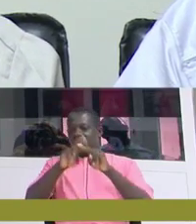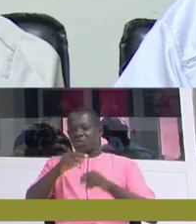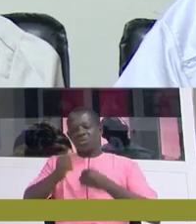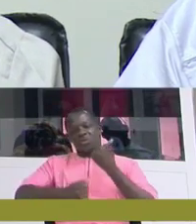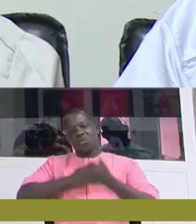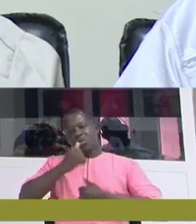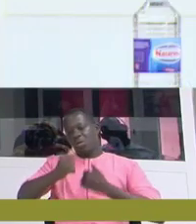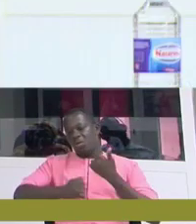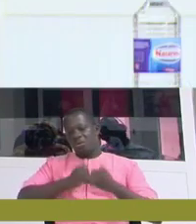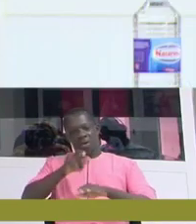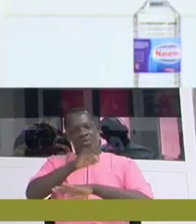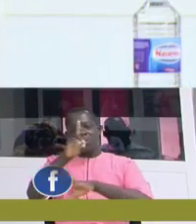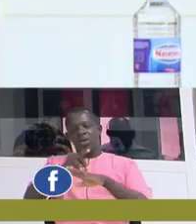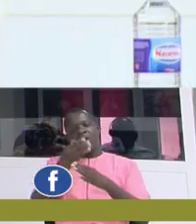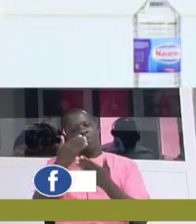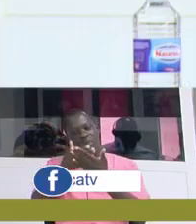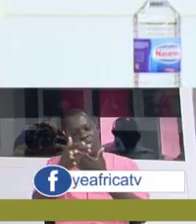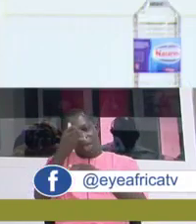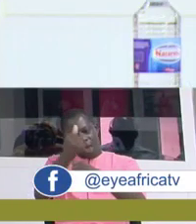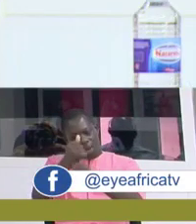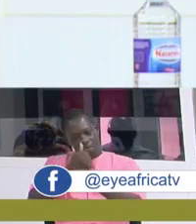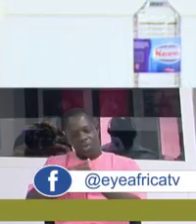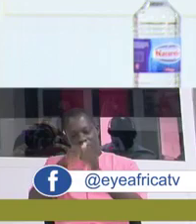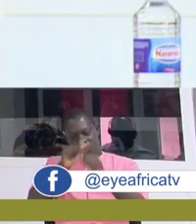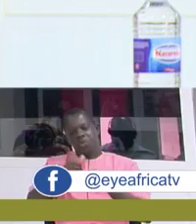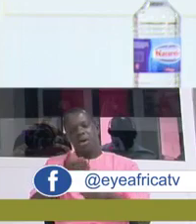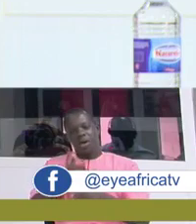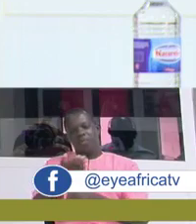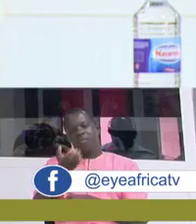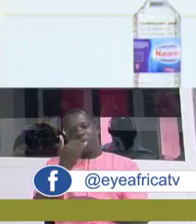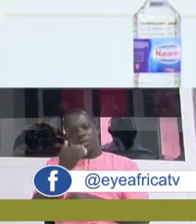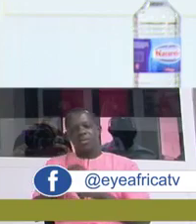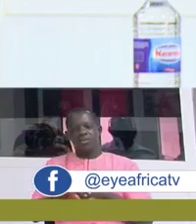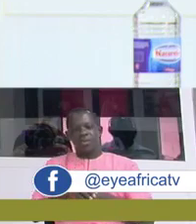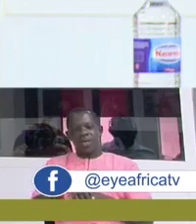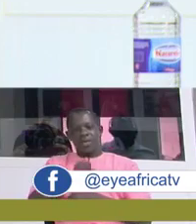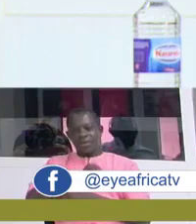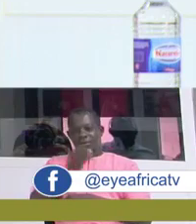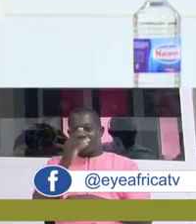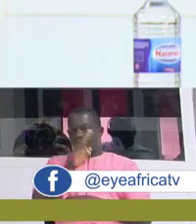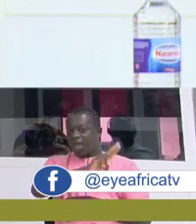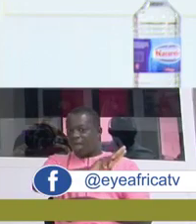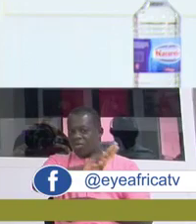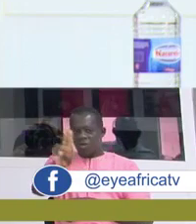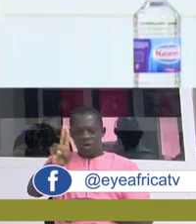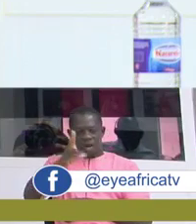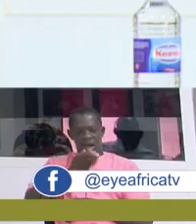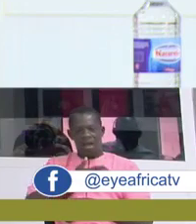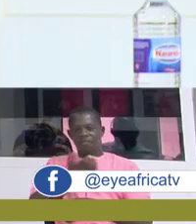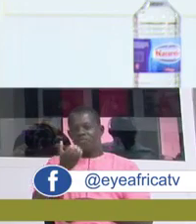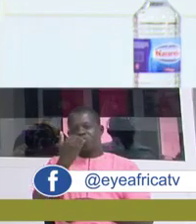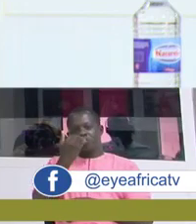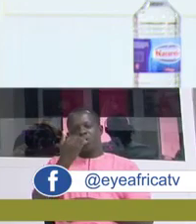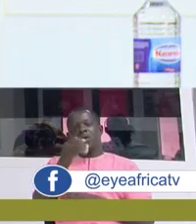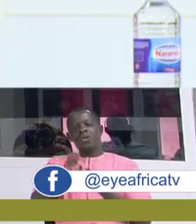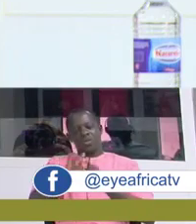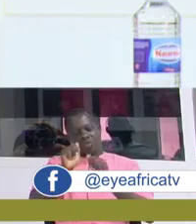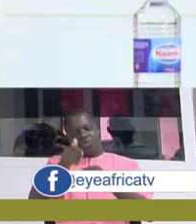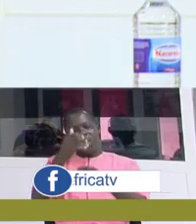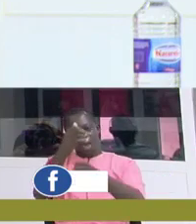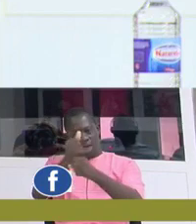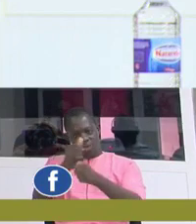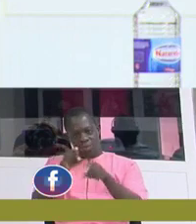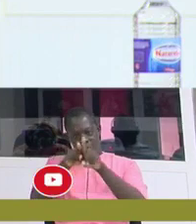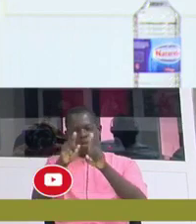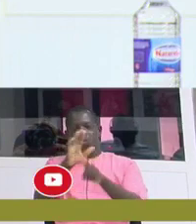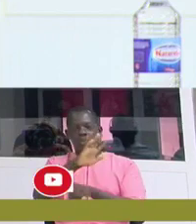suffering. Ma ko inga domoroke. Help me so that I'll eat. Akonya domorote jang saindeng. He said there is no food now. Si ma ko ino jeto. I can assist you with water.